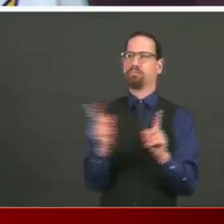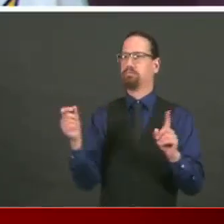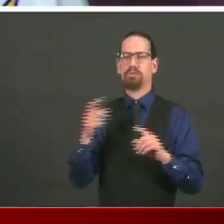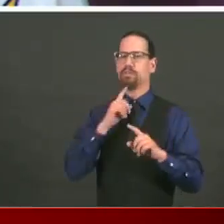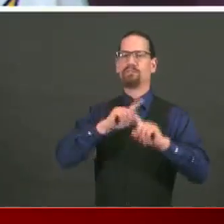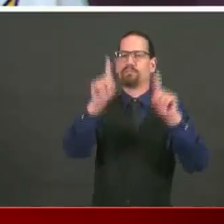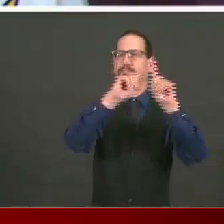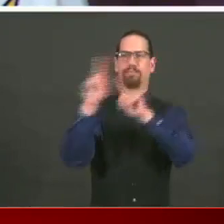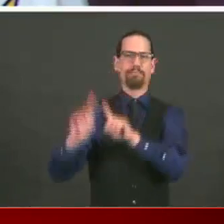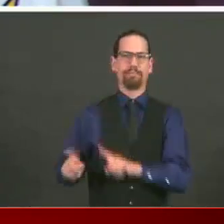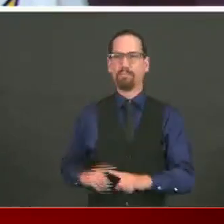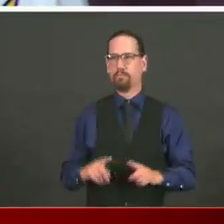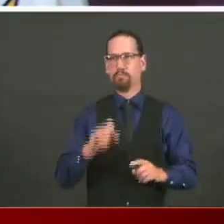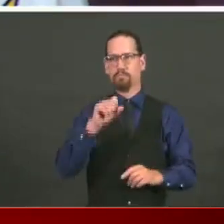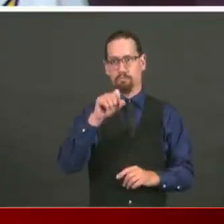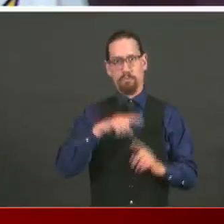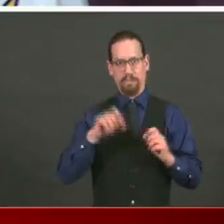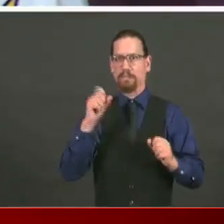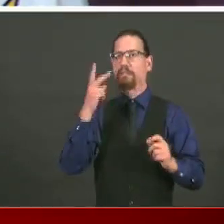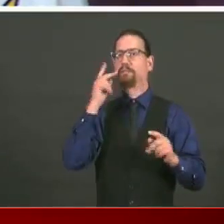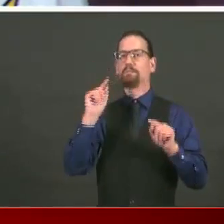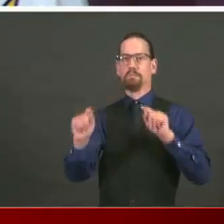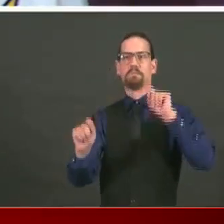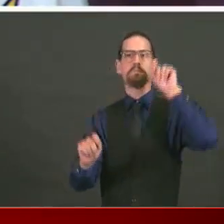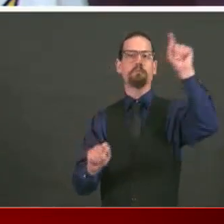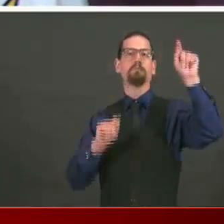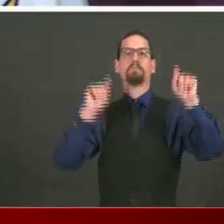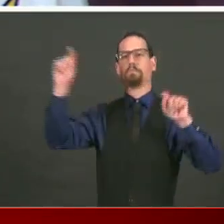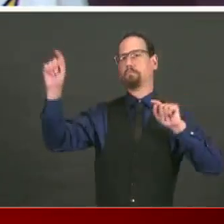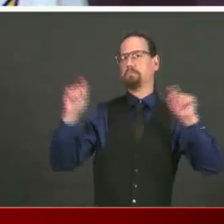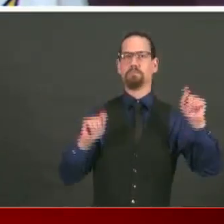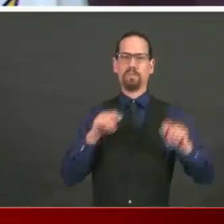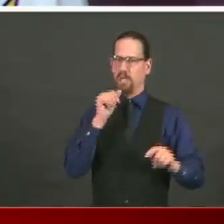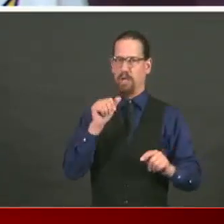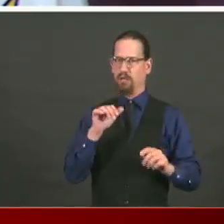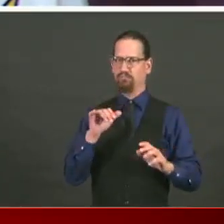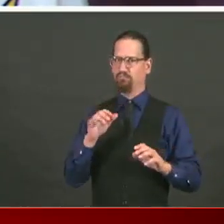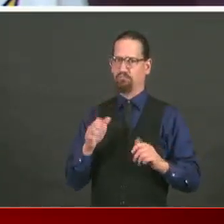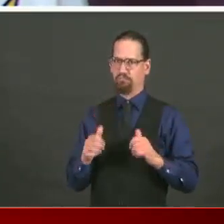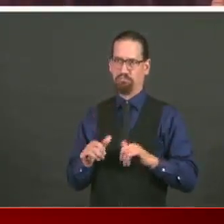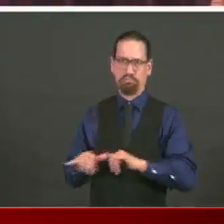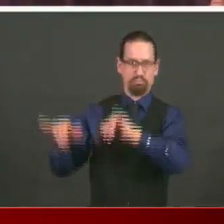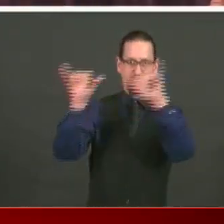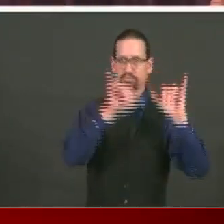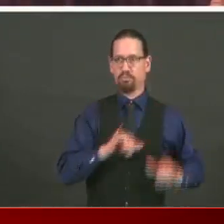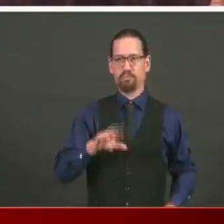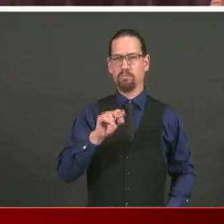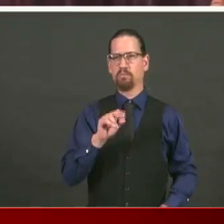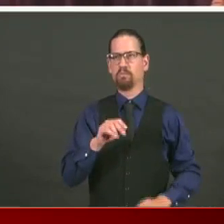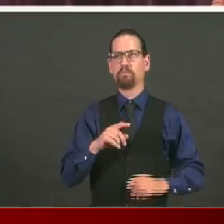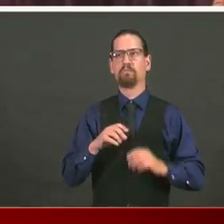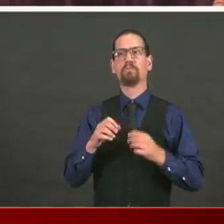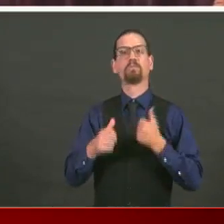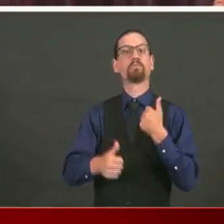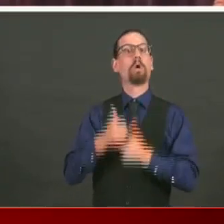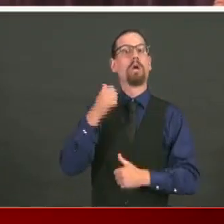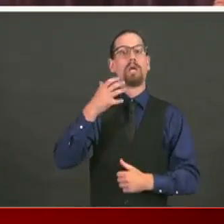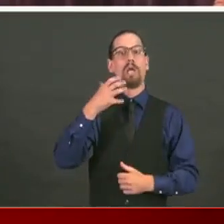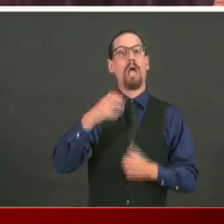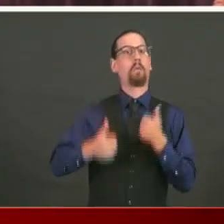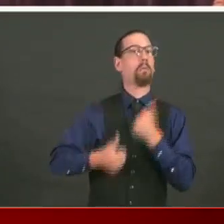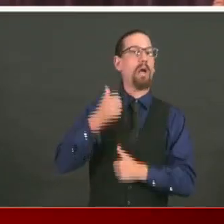prominence of the clusters of cases are more with the social gatherings in the settings I mentioned. And are you thinking